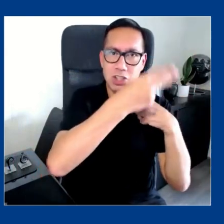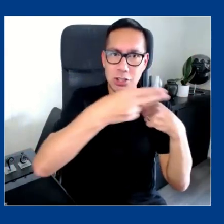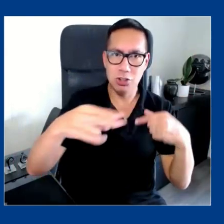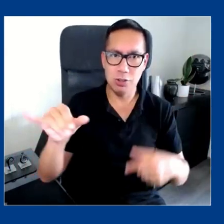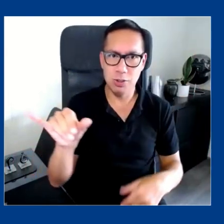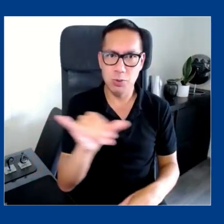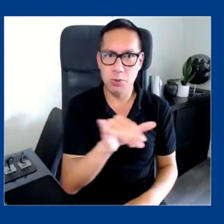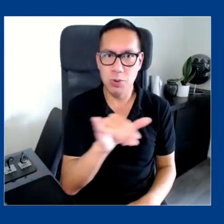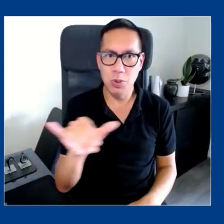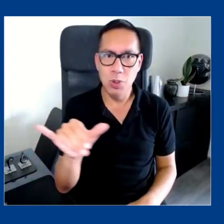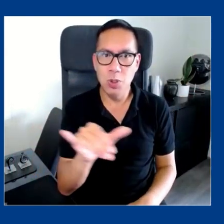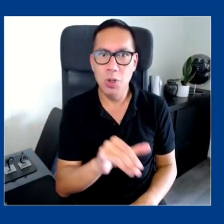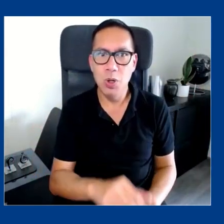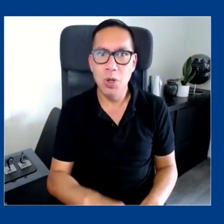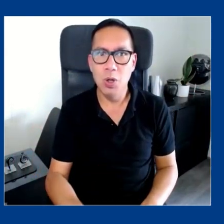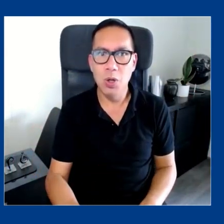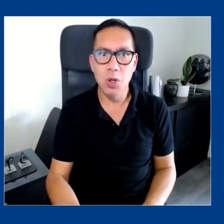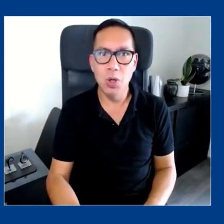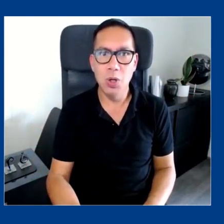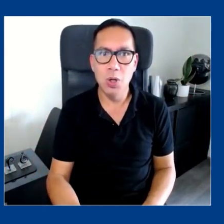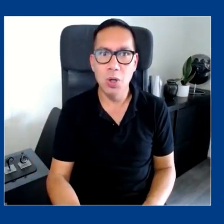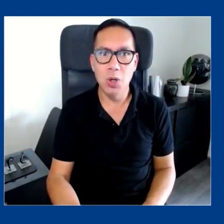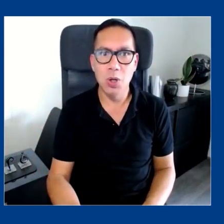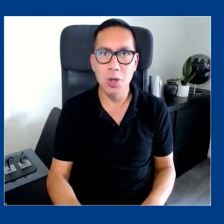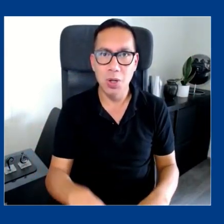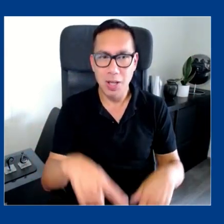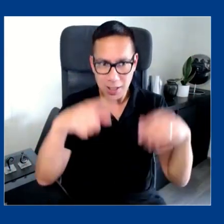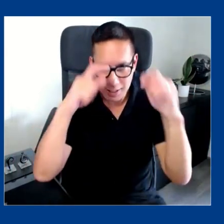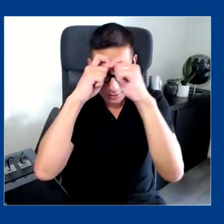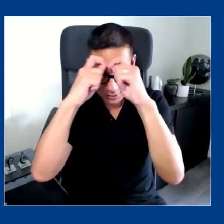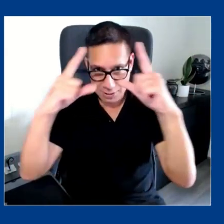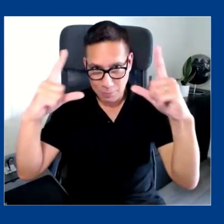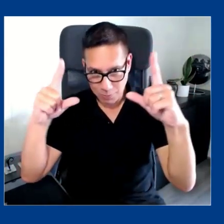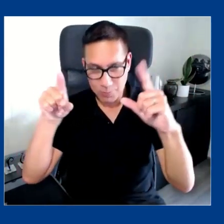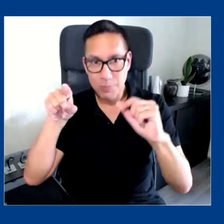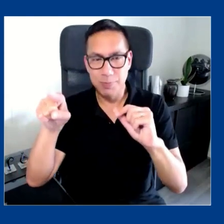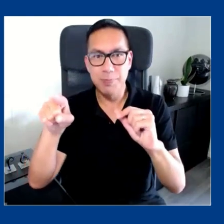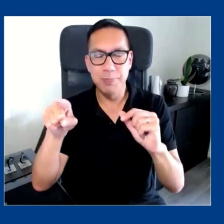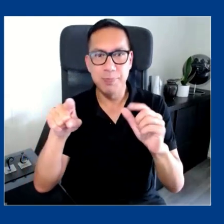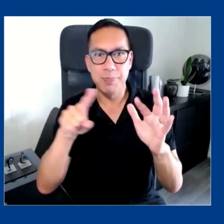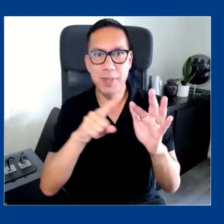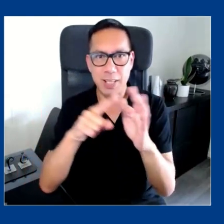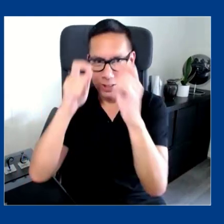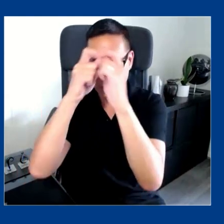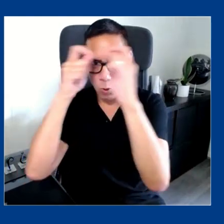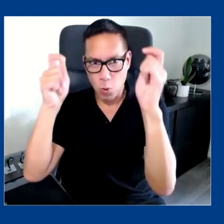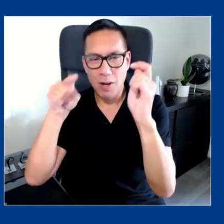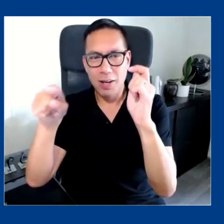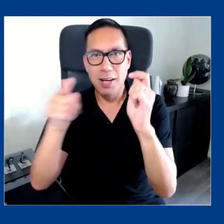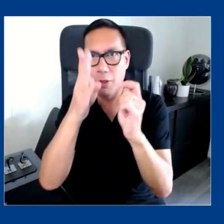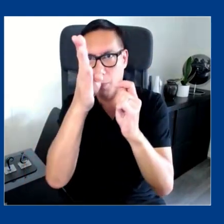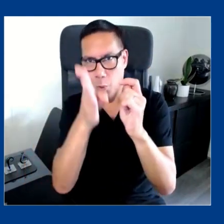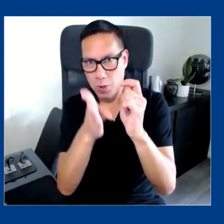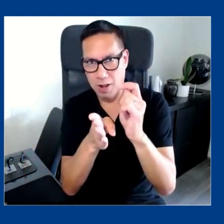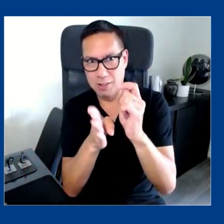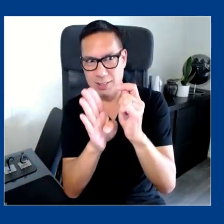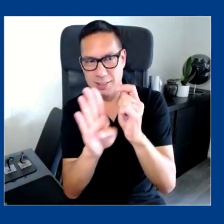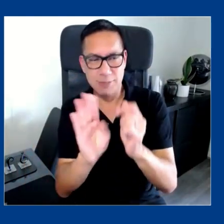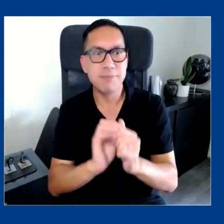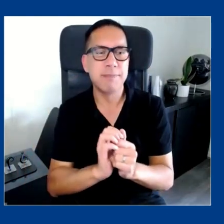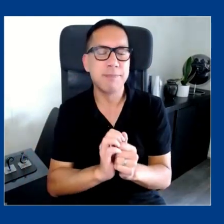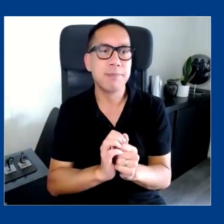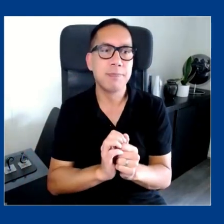The other side of the border, it's West Timor. Uh-huh. Just a stone throw from the border. And the